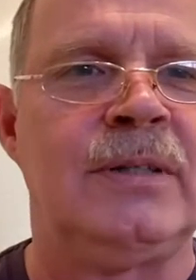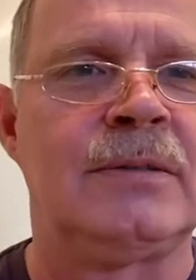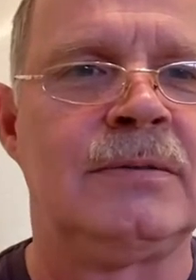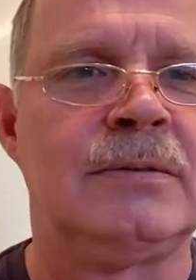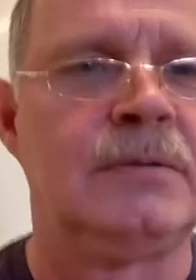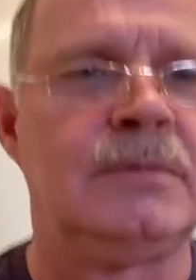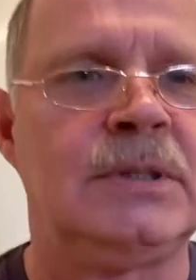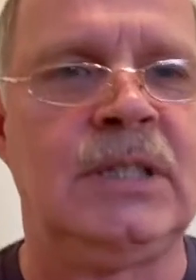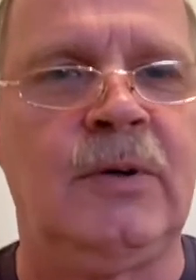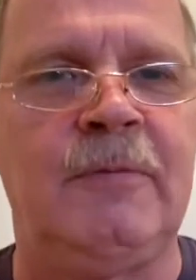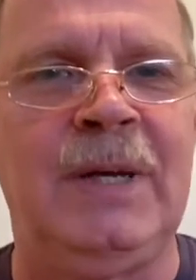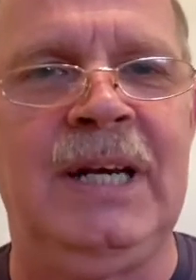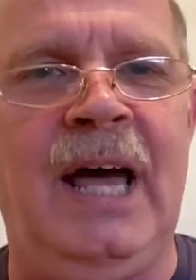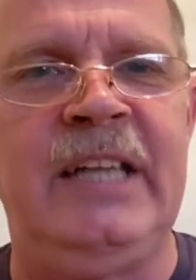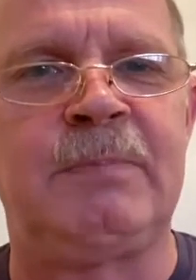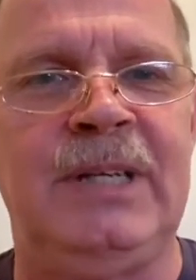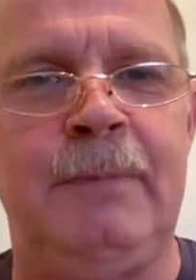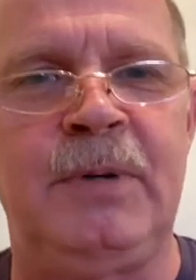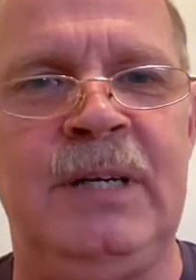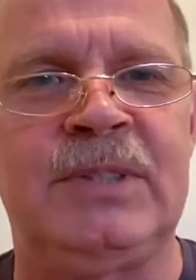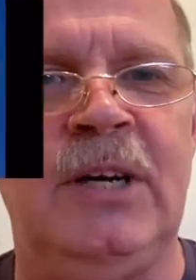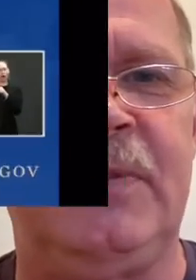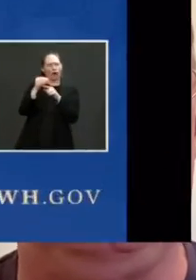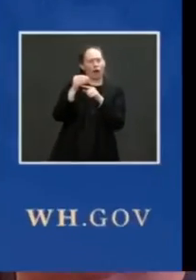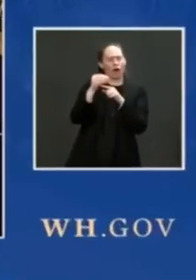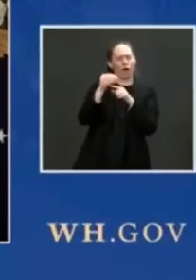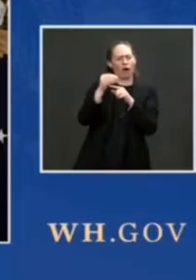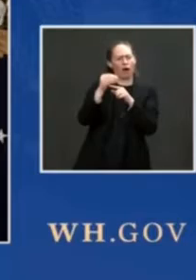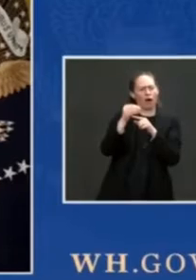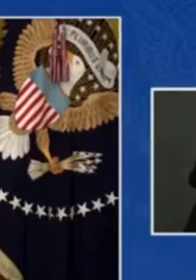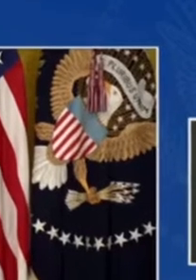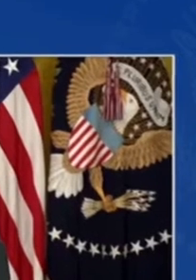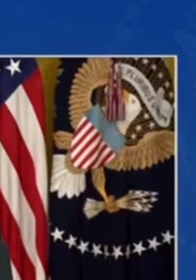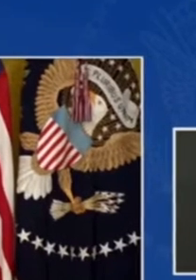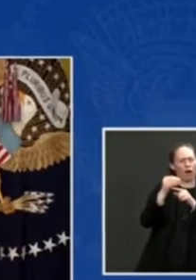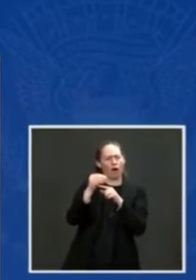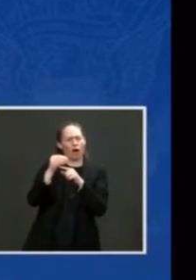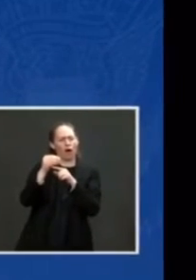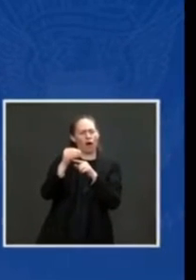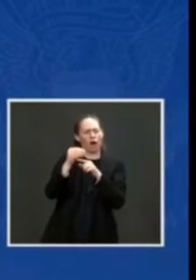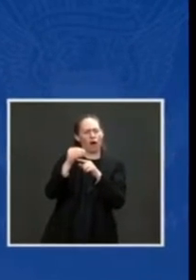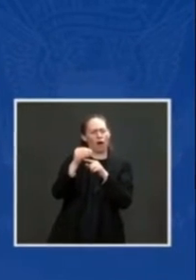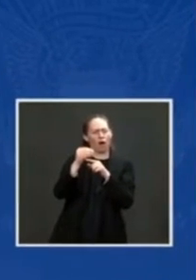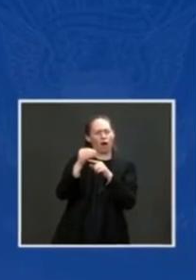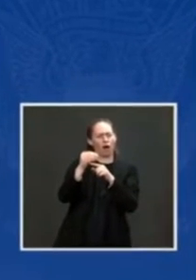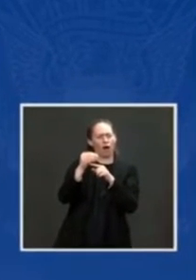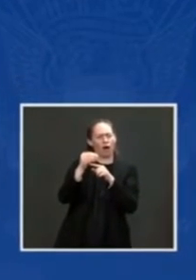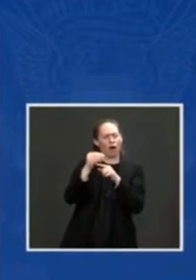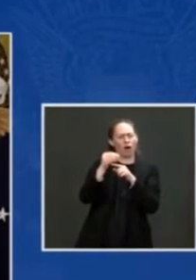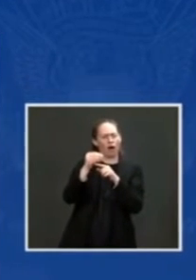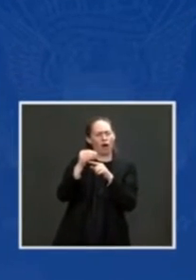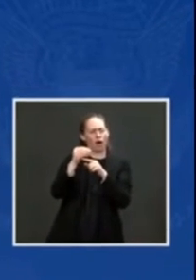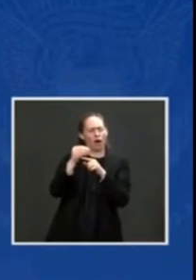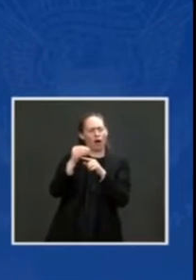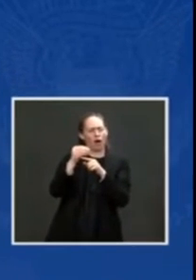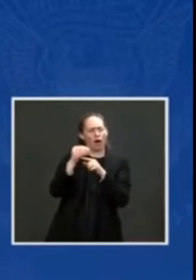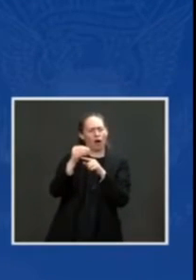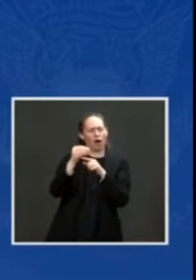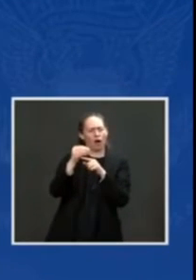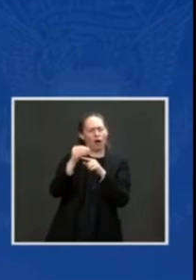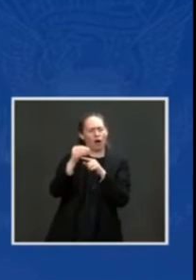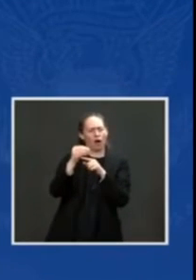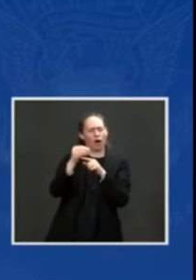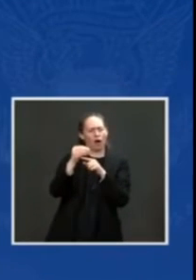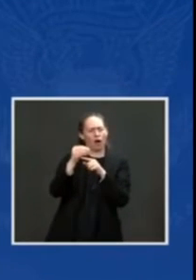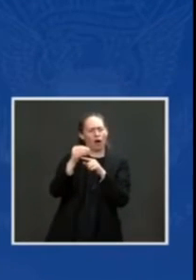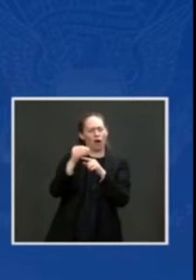for it. You know, I've been nice, but he put himself in this position. Dr. Jill should have known better. If Hunter wasn't